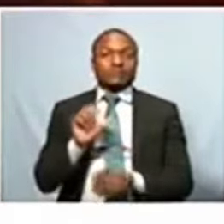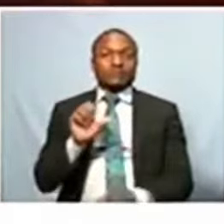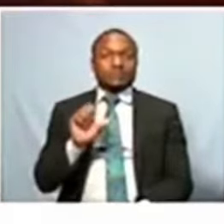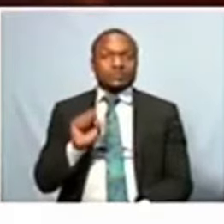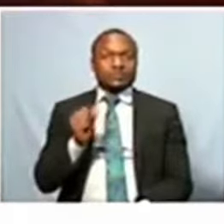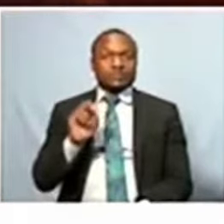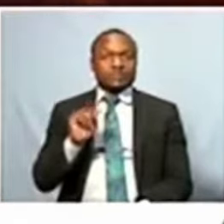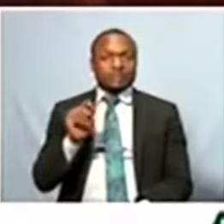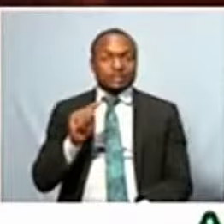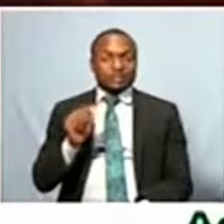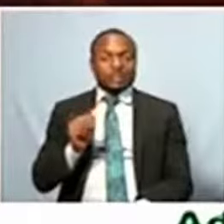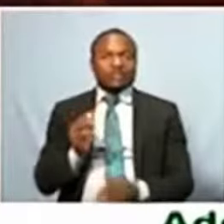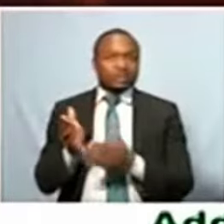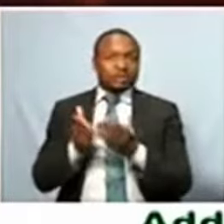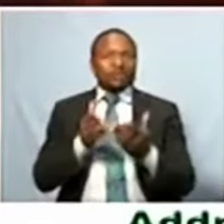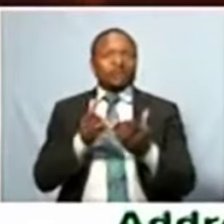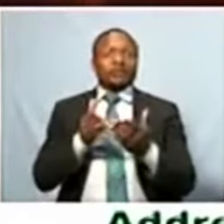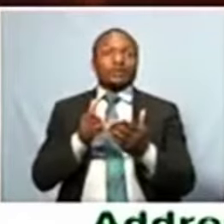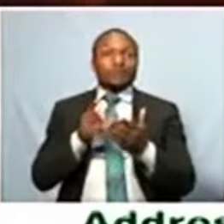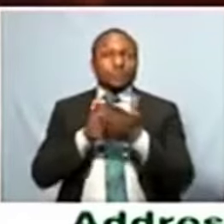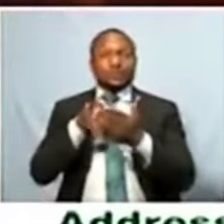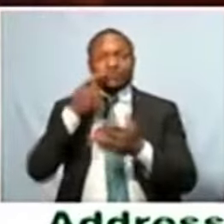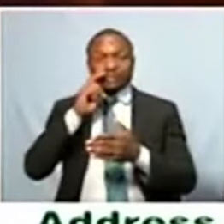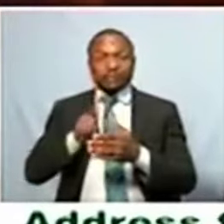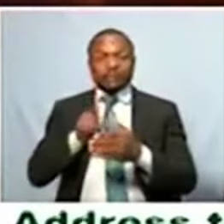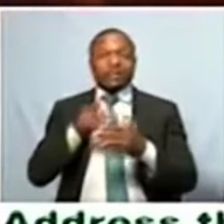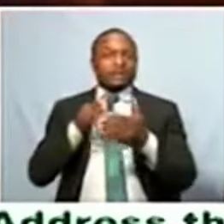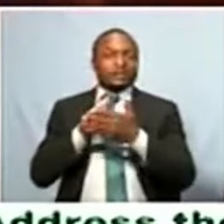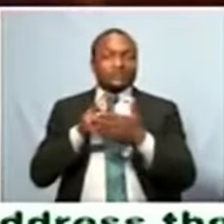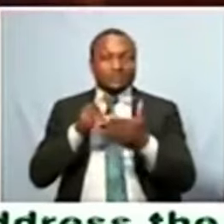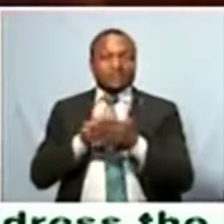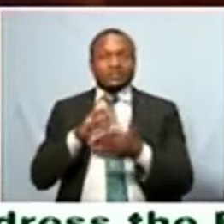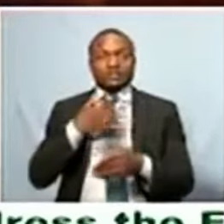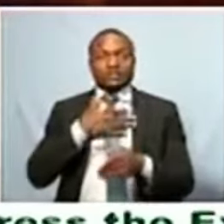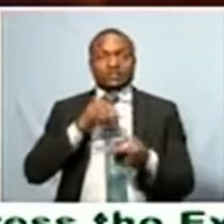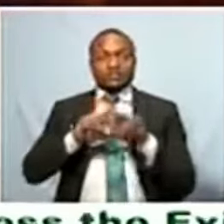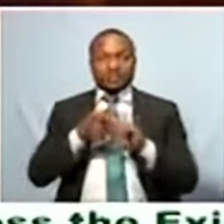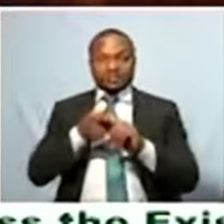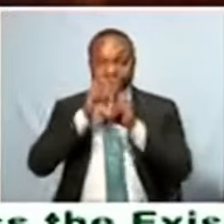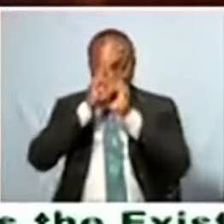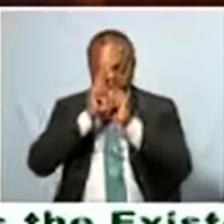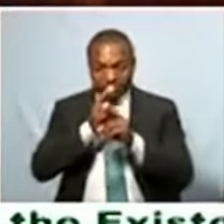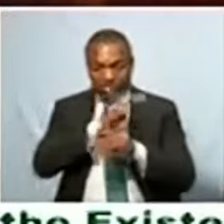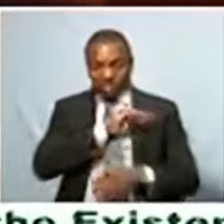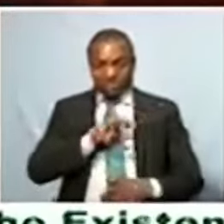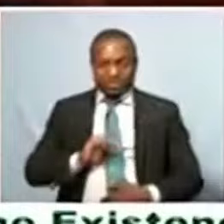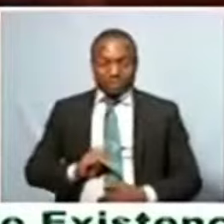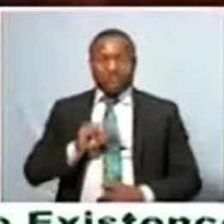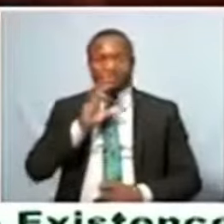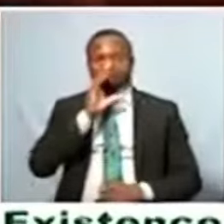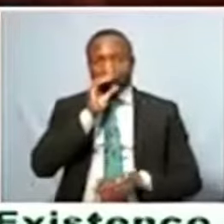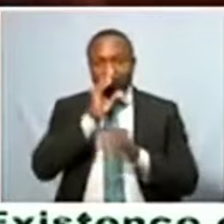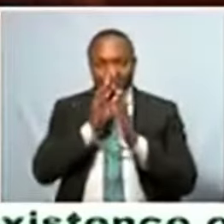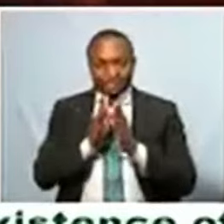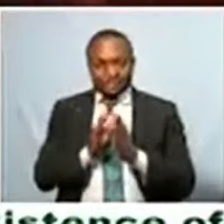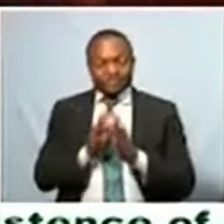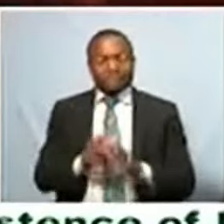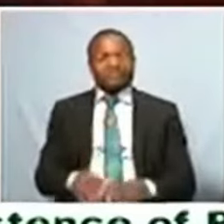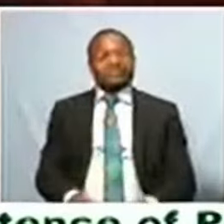raise this point of order against my friend, the Honorable Member. Madam Speaker, I